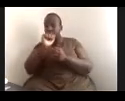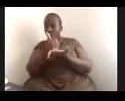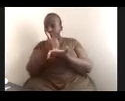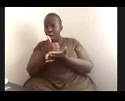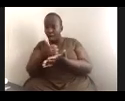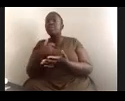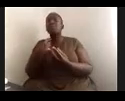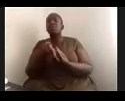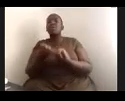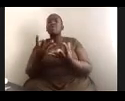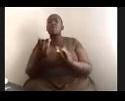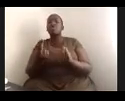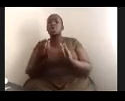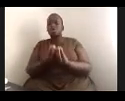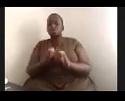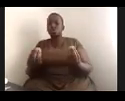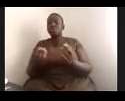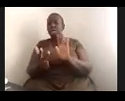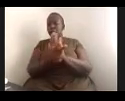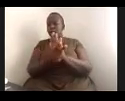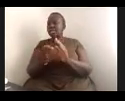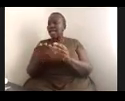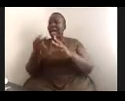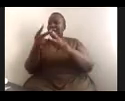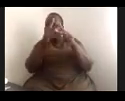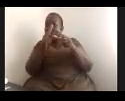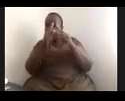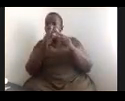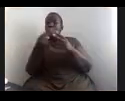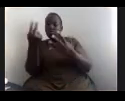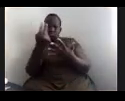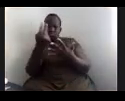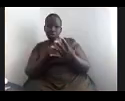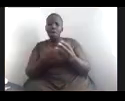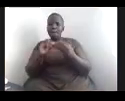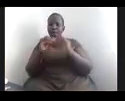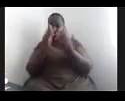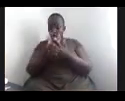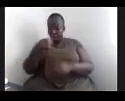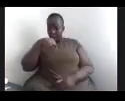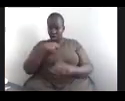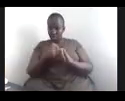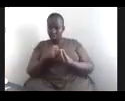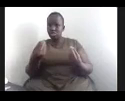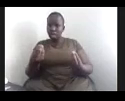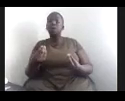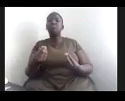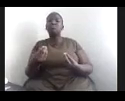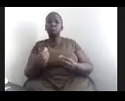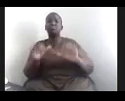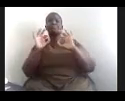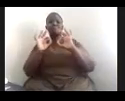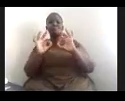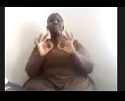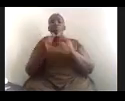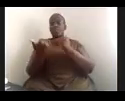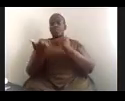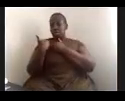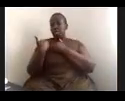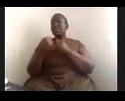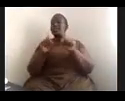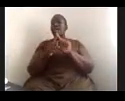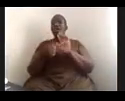new Children's Act, which has been carefully designed to ensure that our children receive maximum protection as outlined in